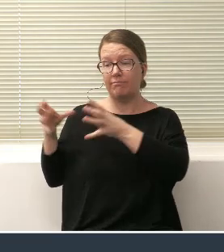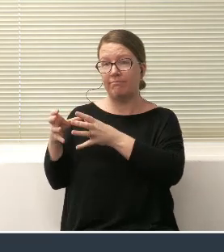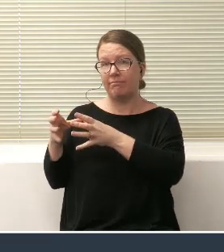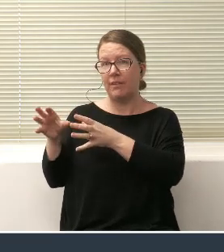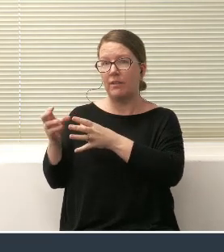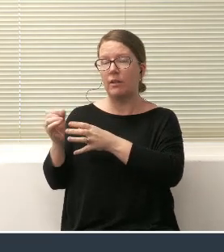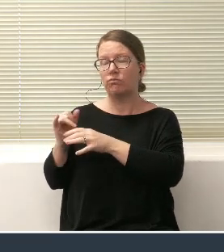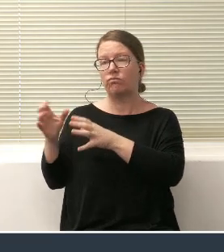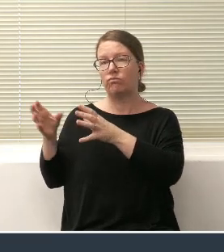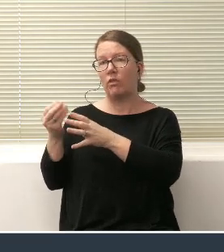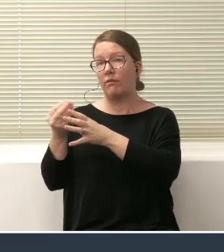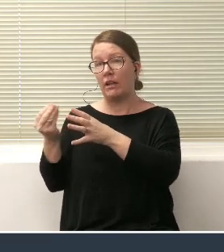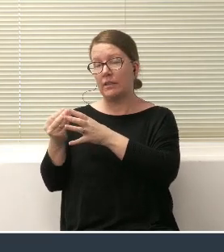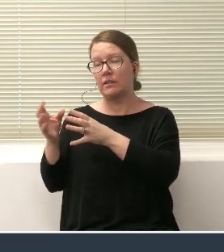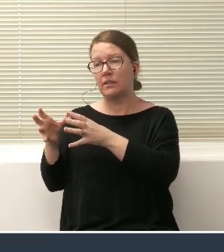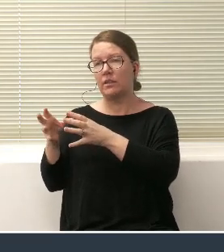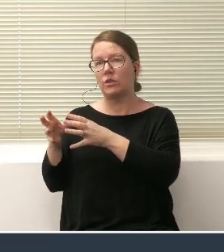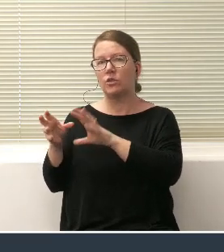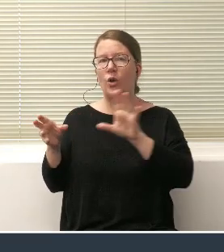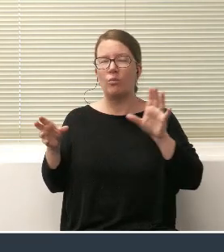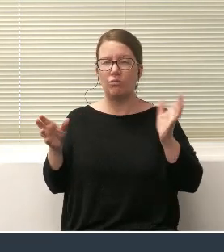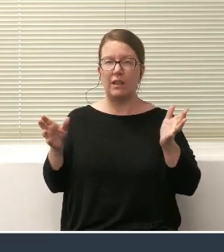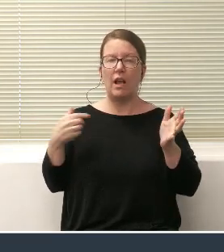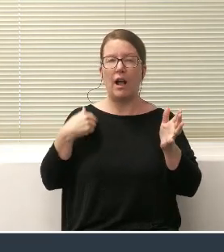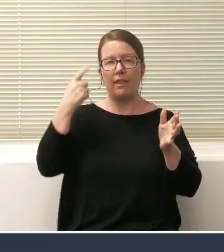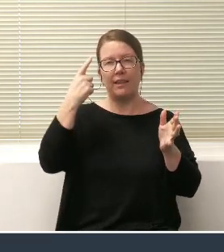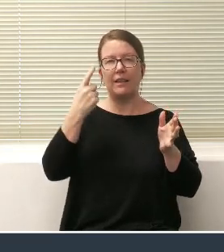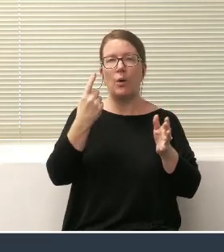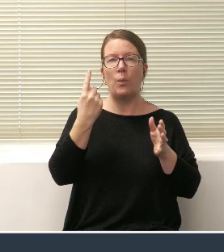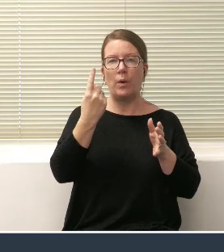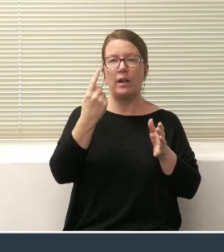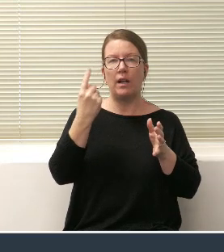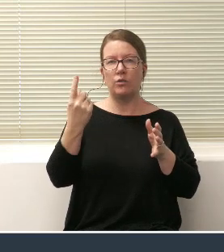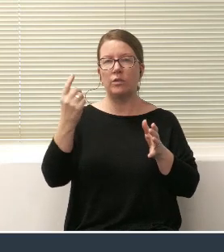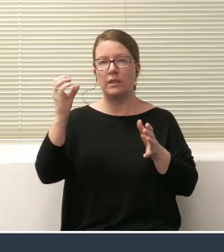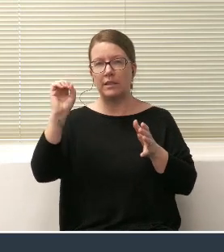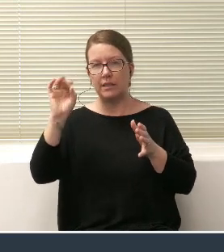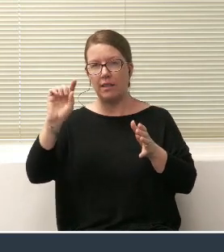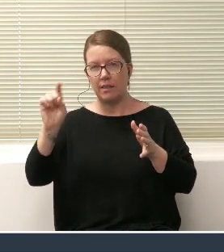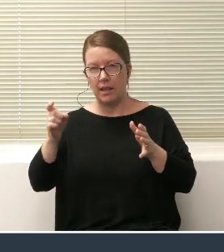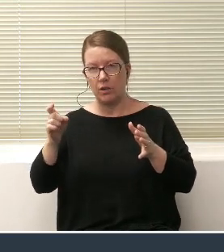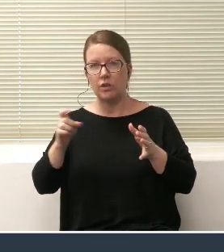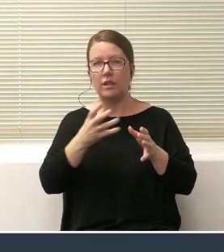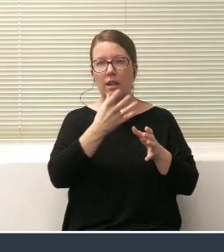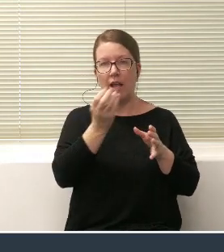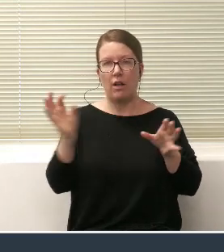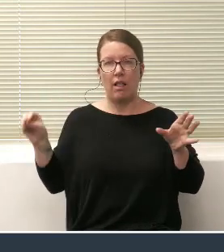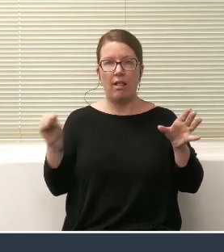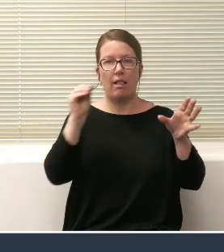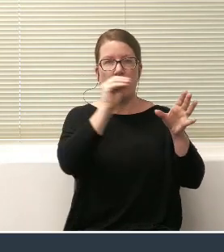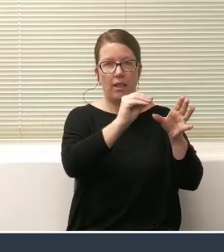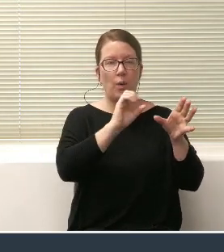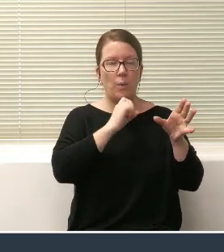it's an increase, it's an additional 110 on top of, I think we've already got some budget for that coastal hazard strategy that we